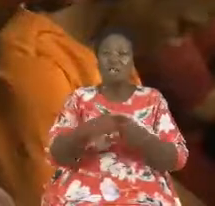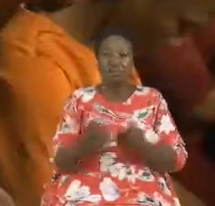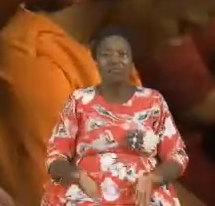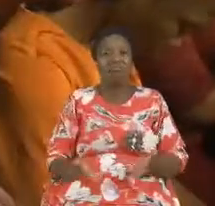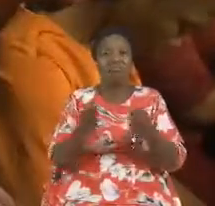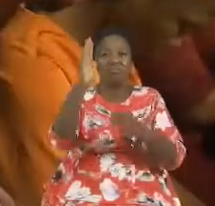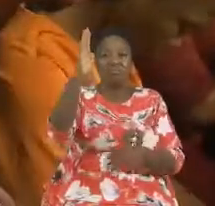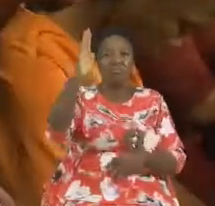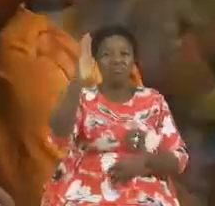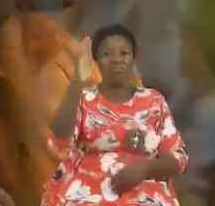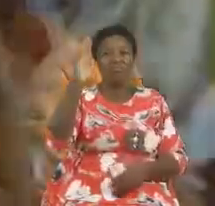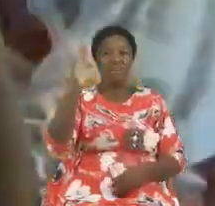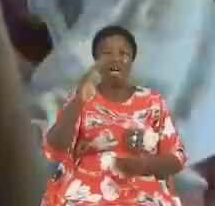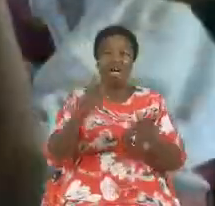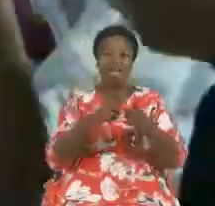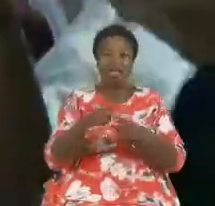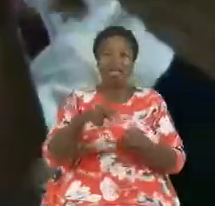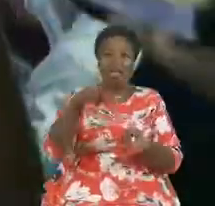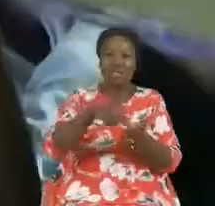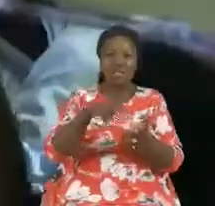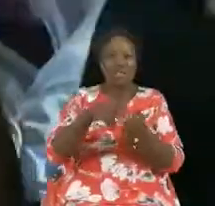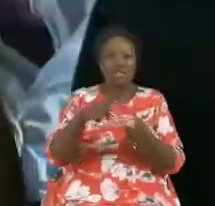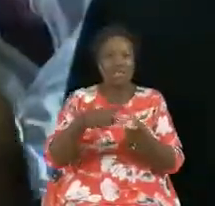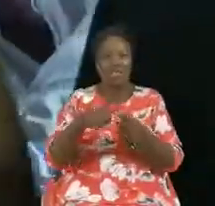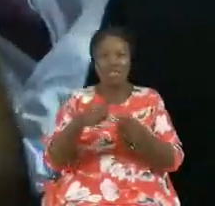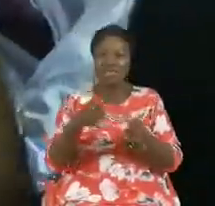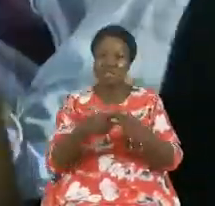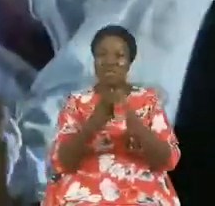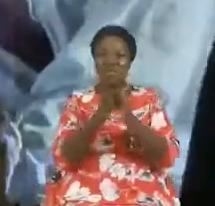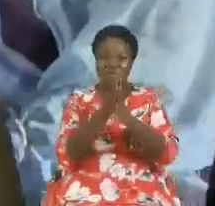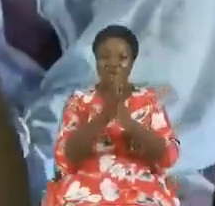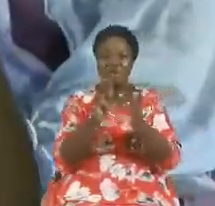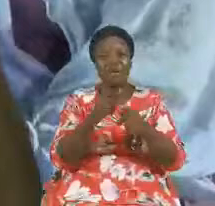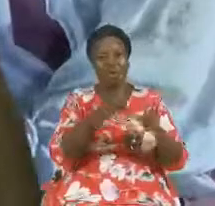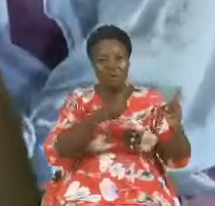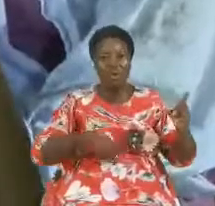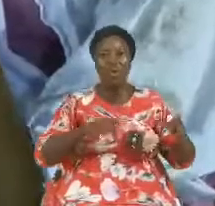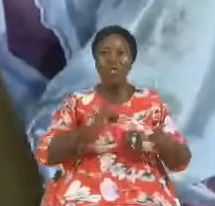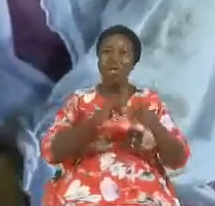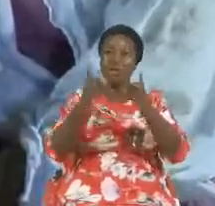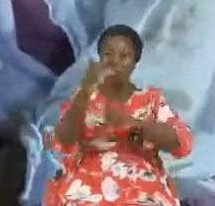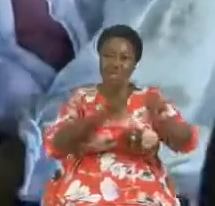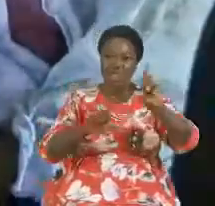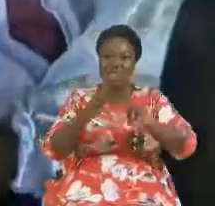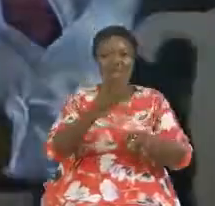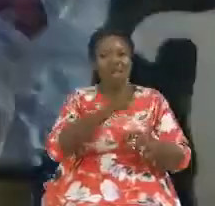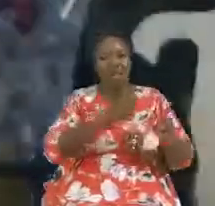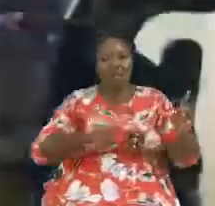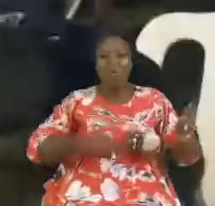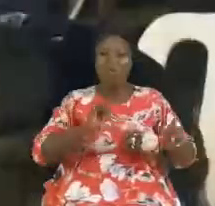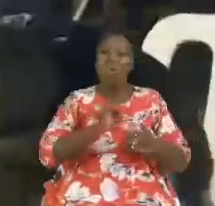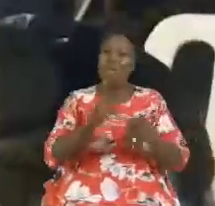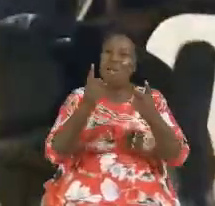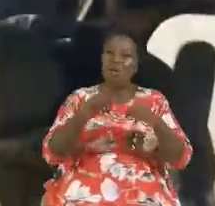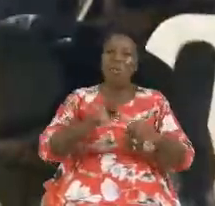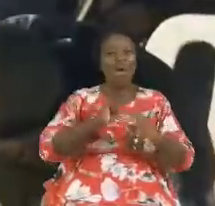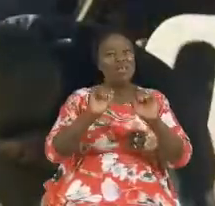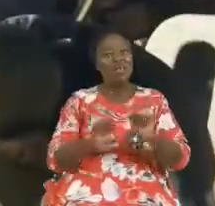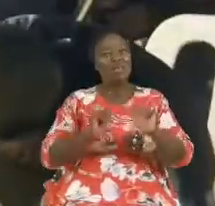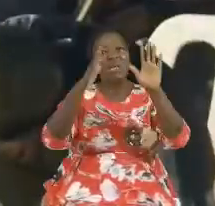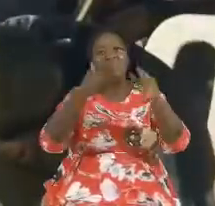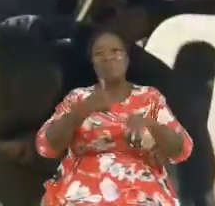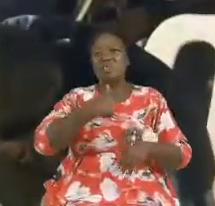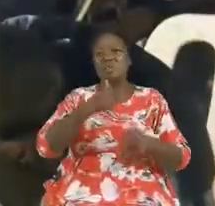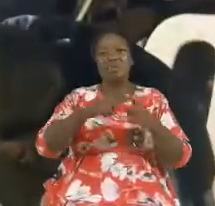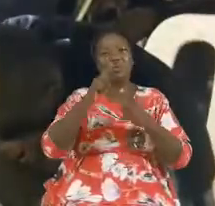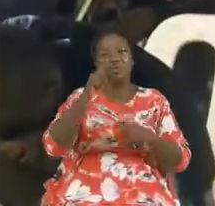life today. God bless you. God bless you. Raise up your hand and stand up and say, Lord, I come. Lord, I come.